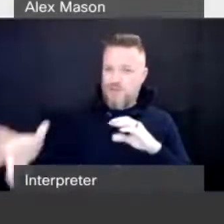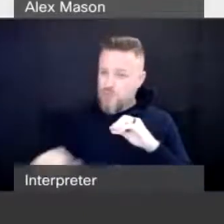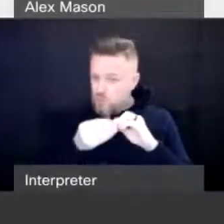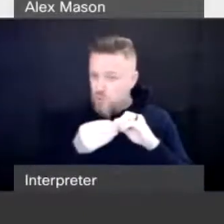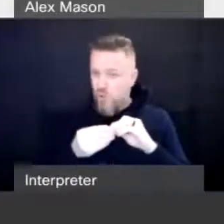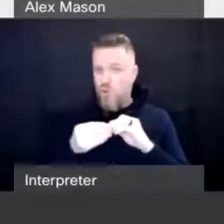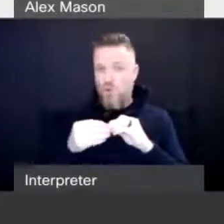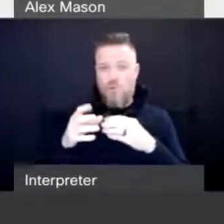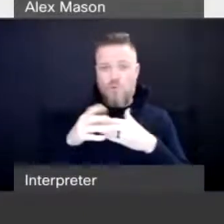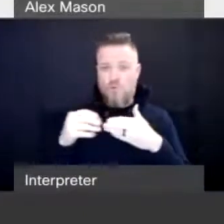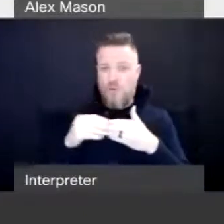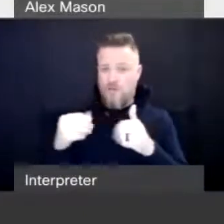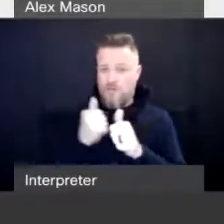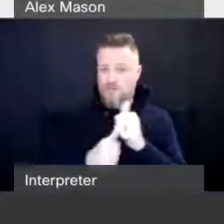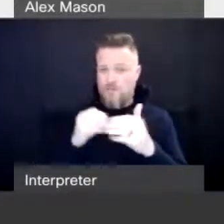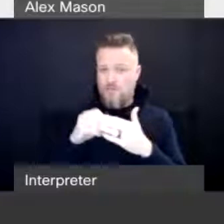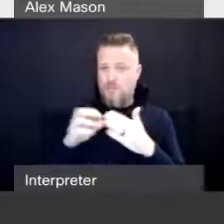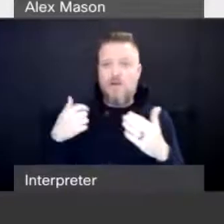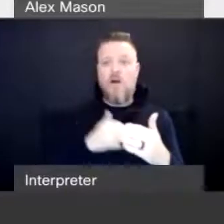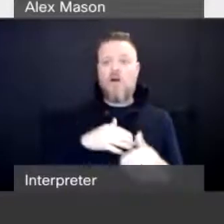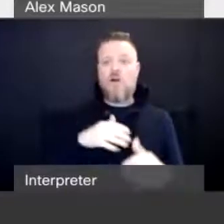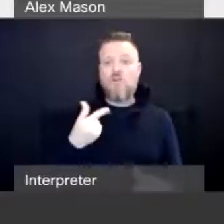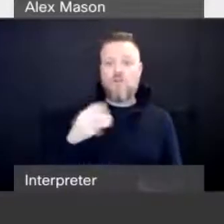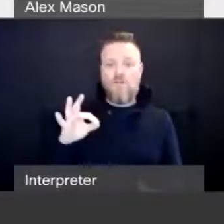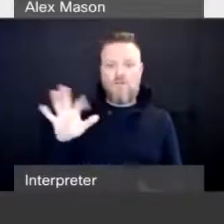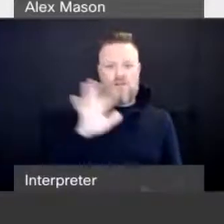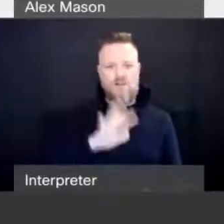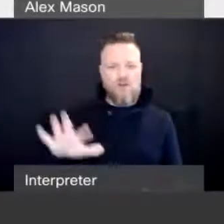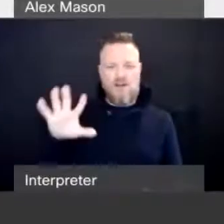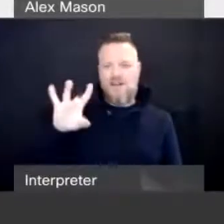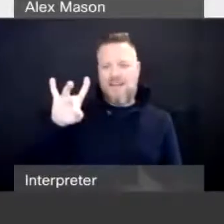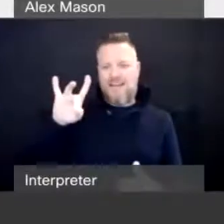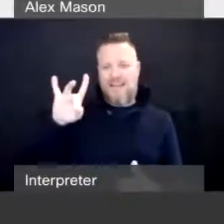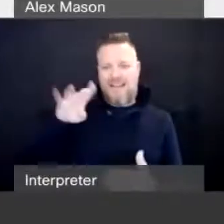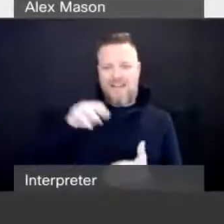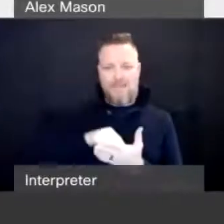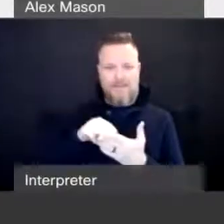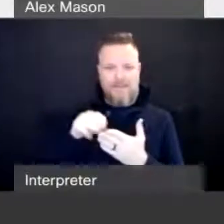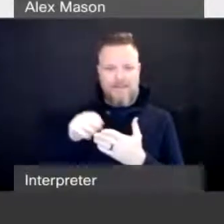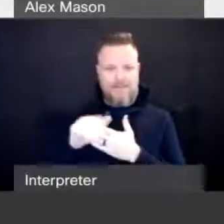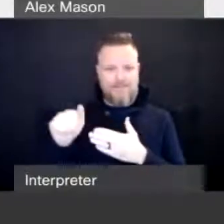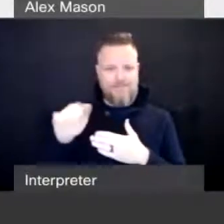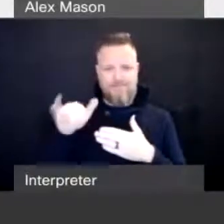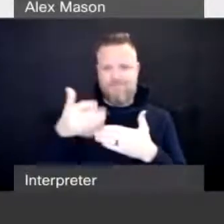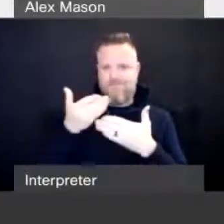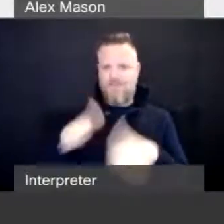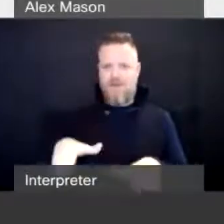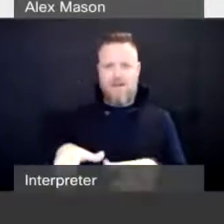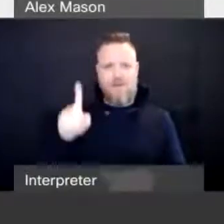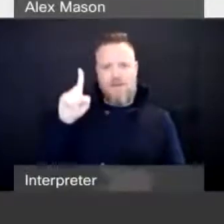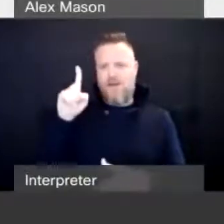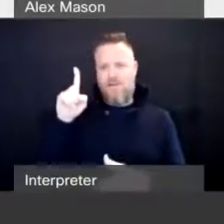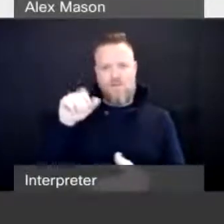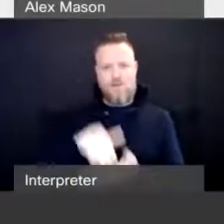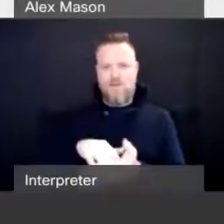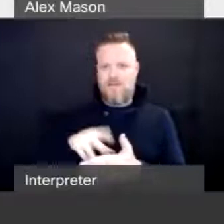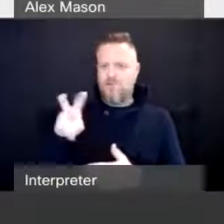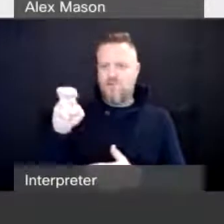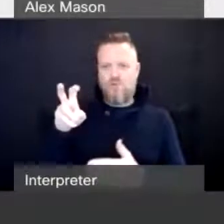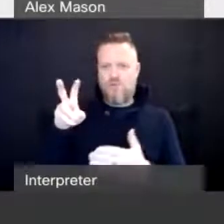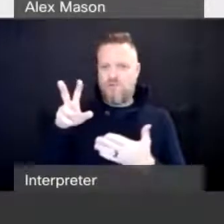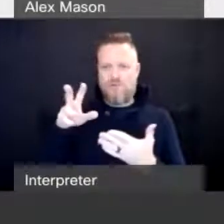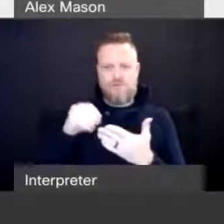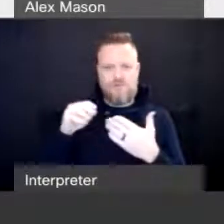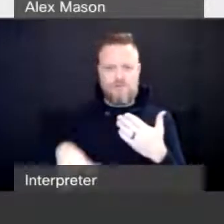pupil? Our general fund's about $8 million, and divide that by 1,200. You know, and that includes all